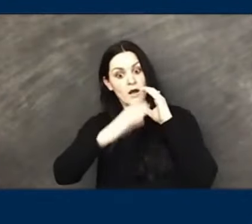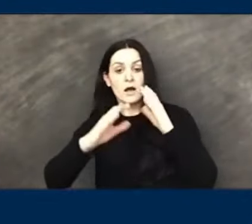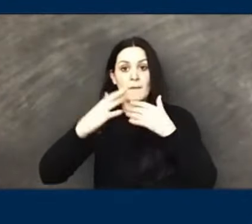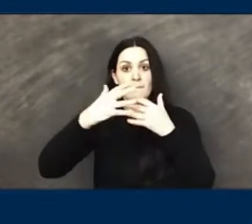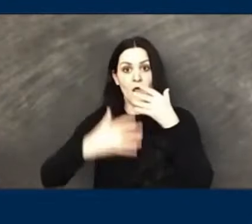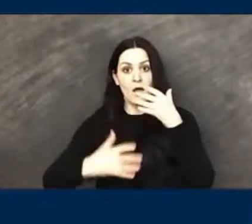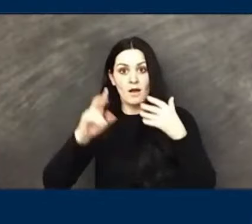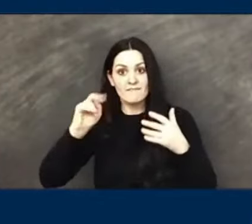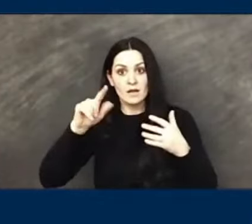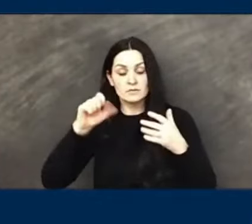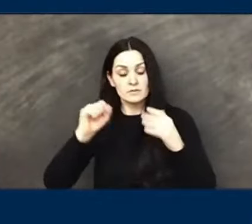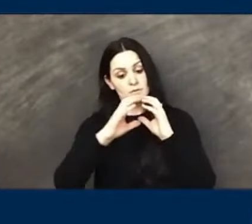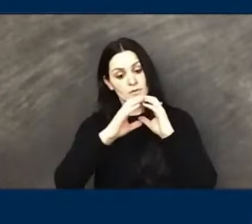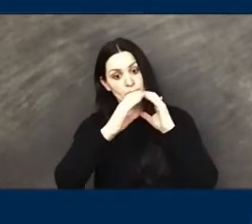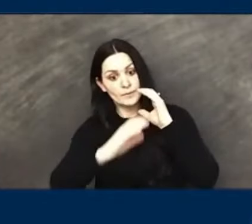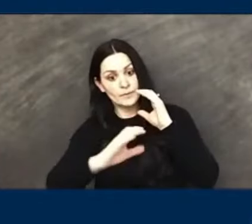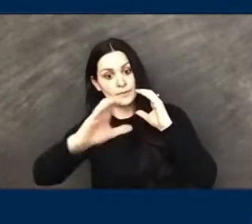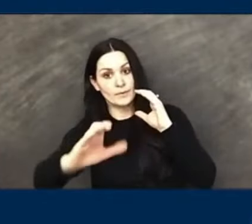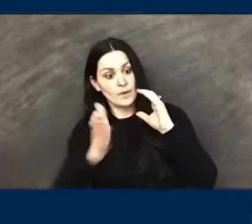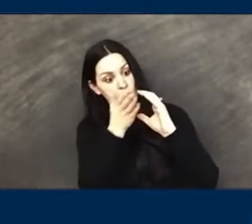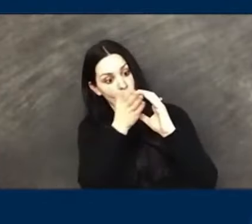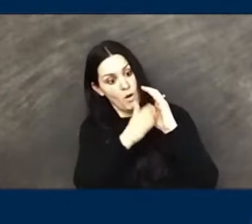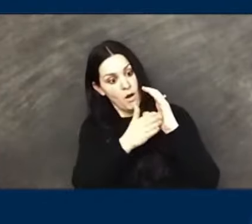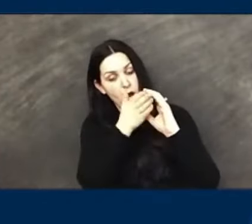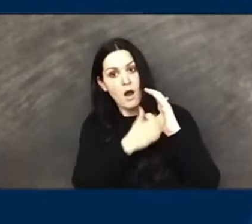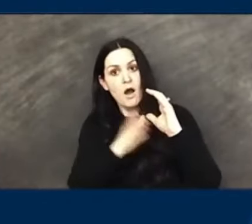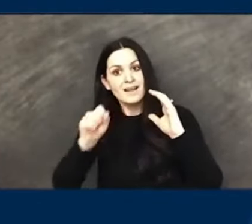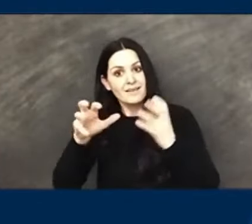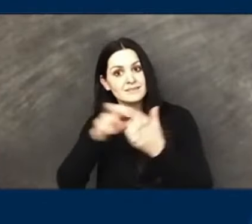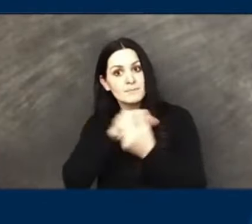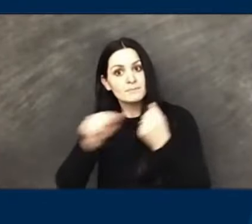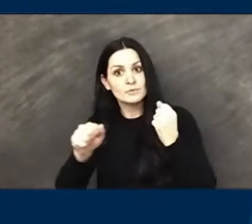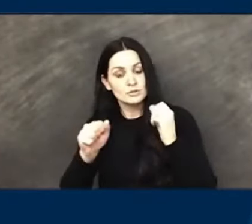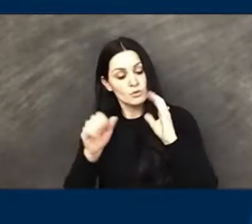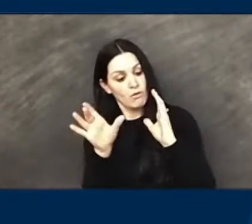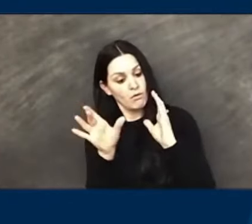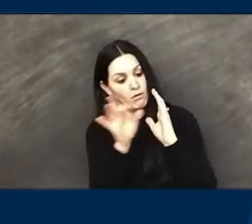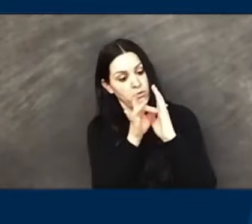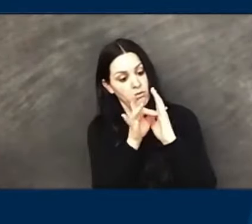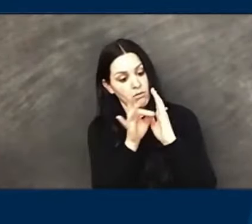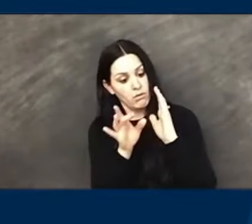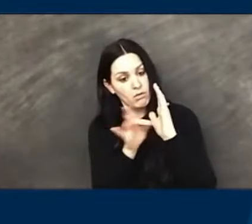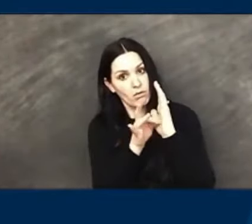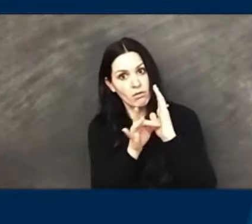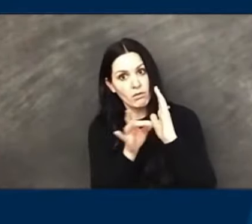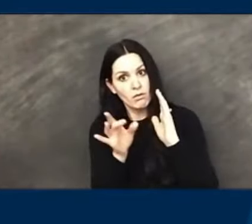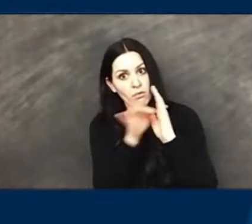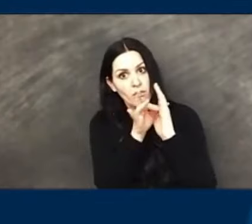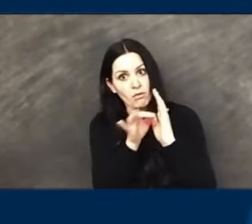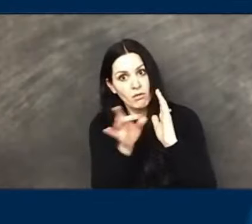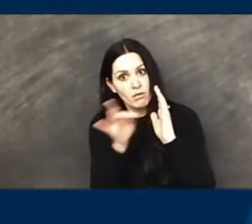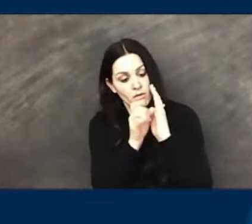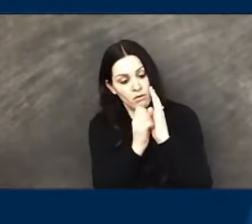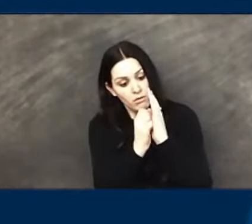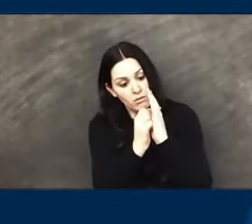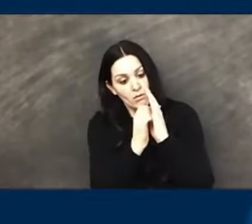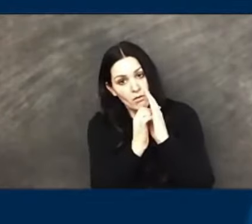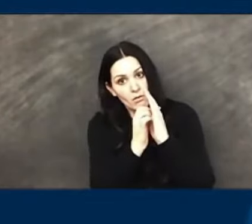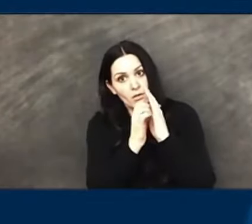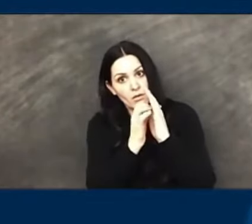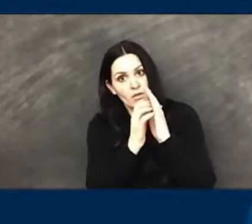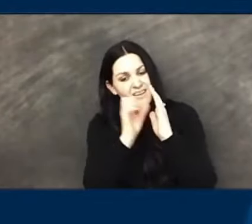kind of tack onto the blood vessel wall, they create this pattern of injury that then becomes